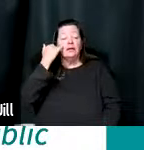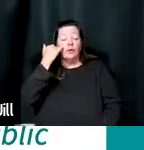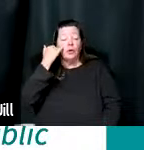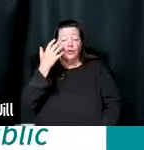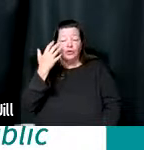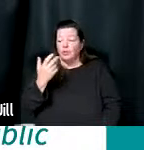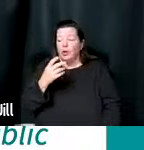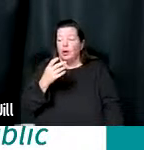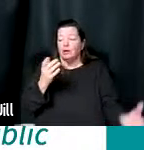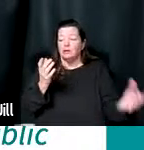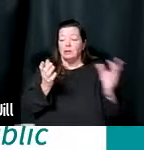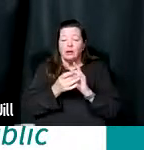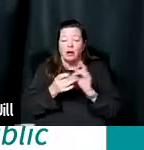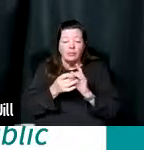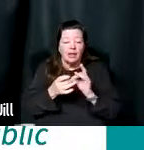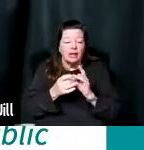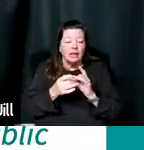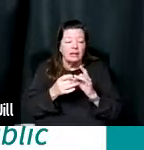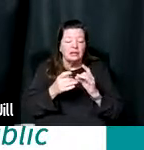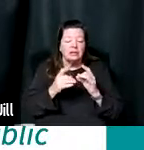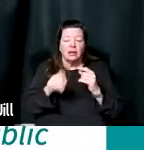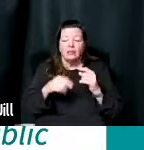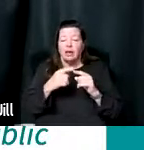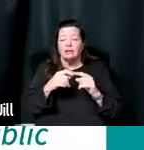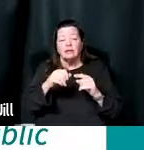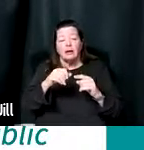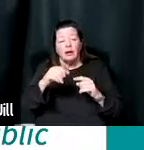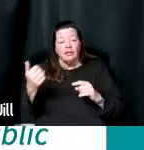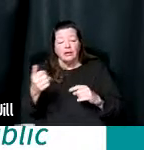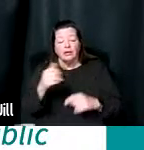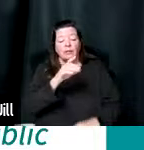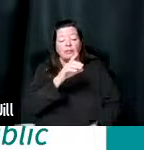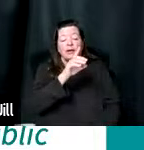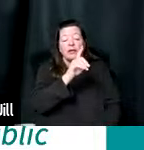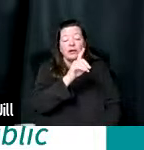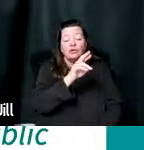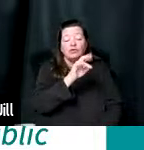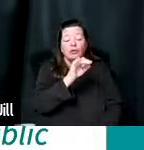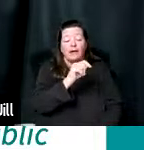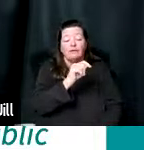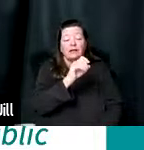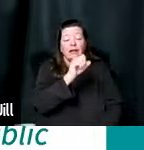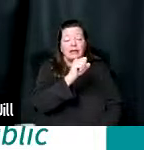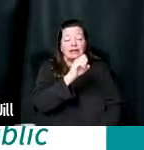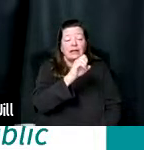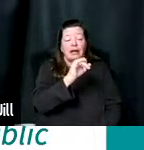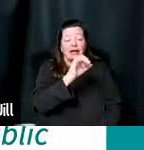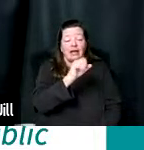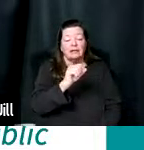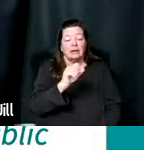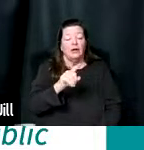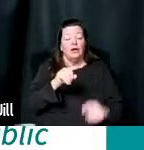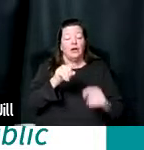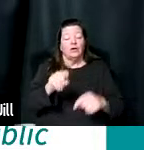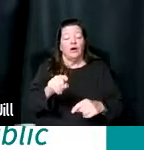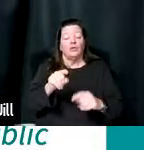provide comments on the draft SEIS, please go to this website there in